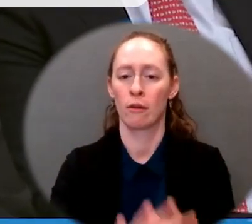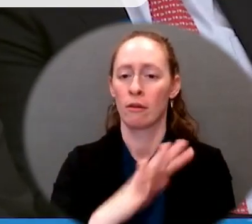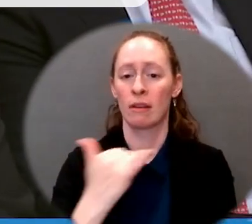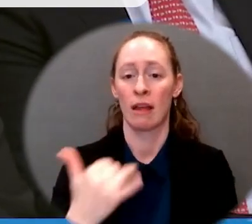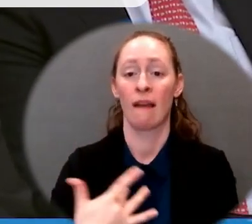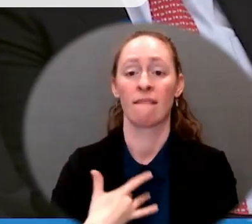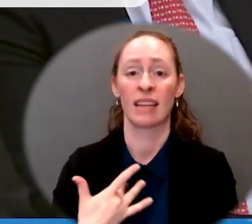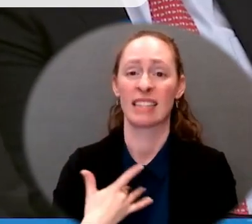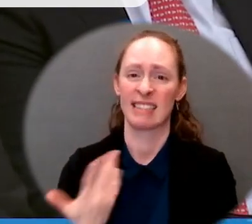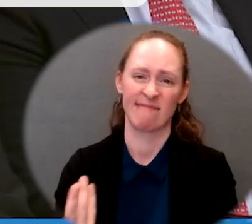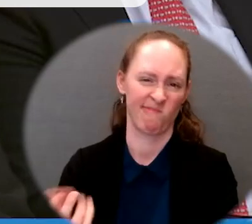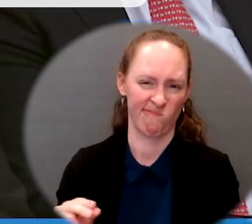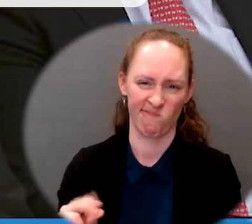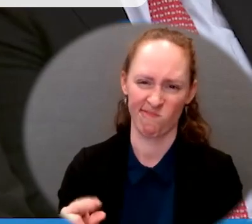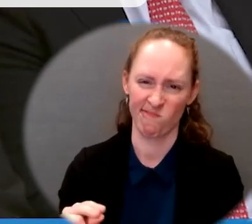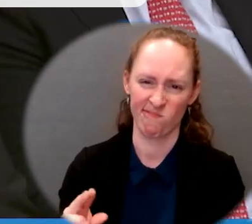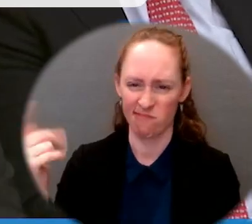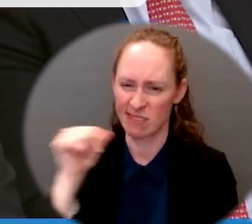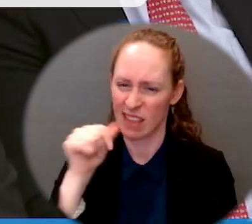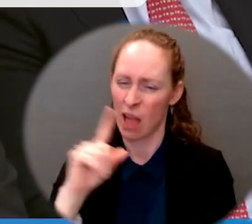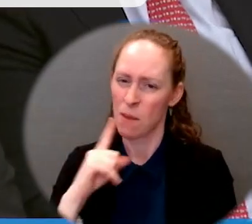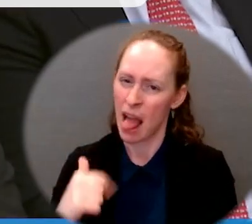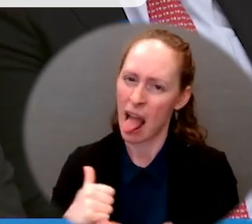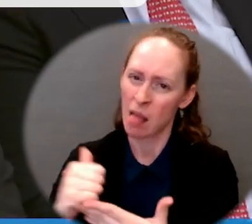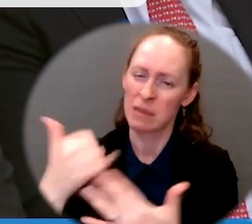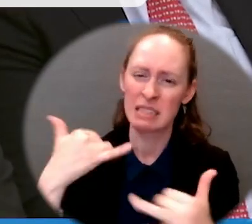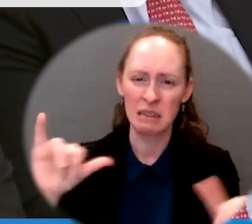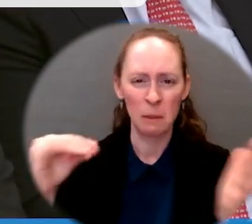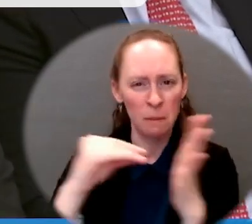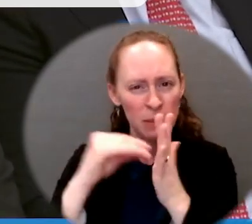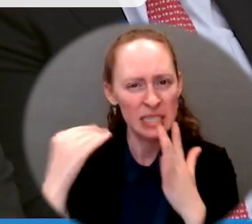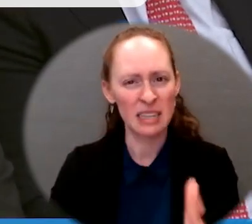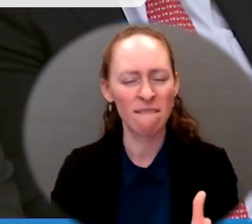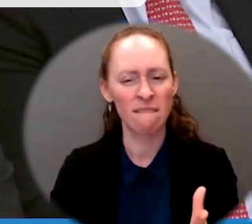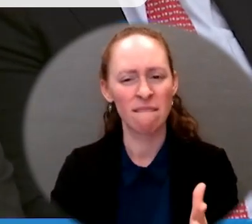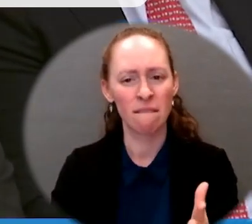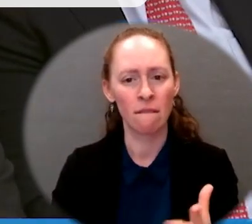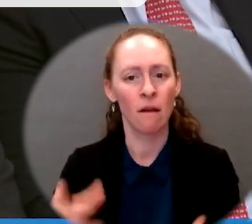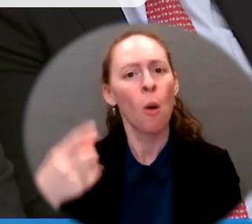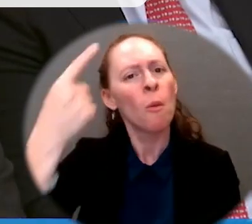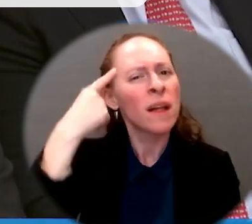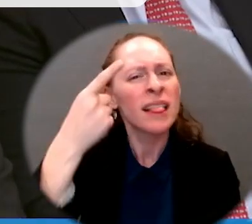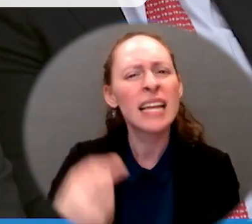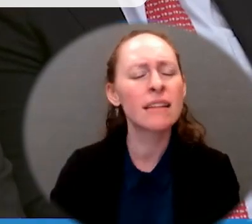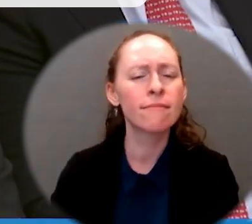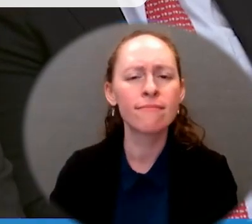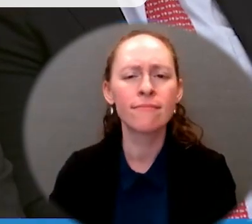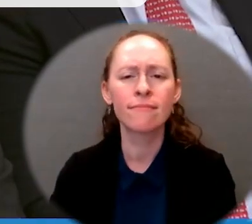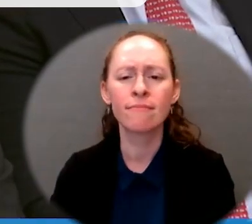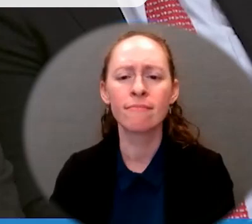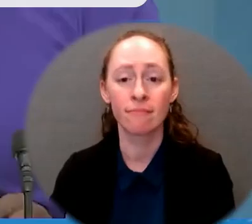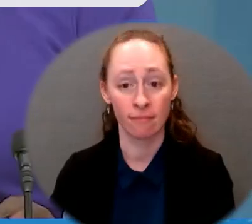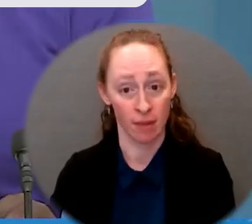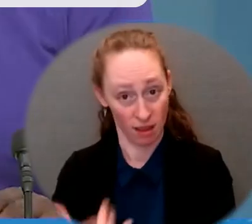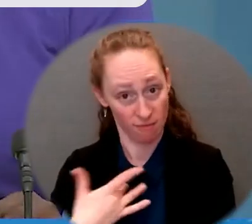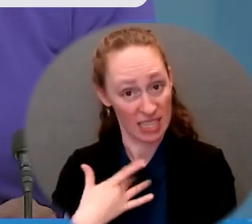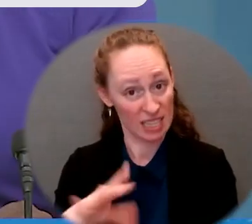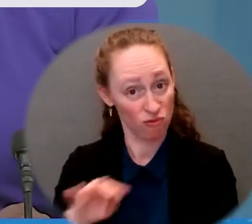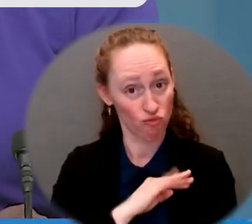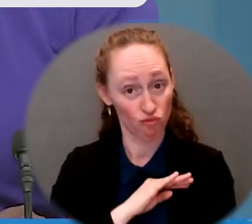and could be doing more to curb inflation. What does the White House think? Does the White House think it's doing all it can to curb inflation? What we understand